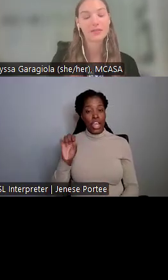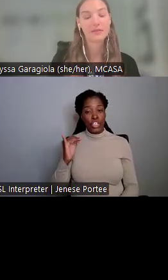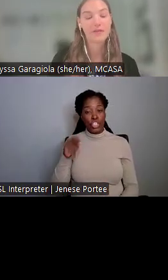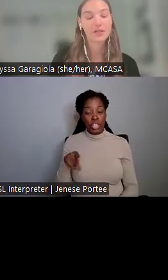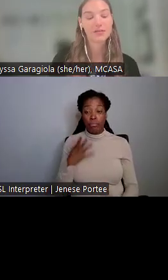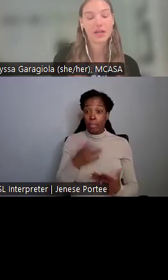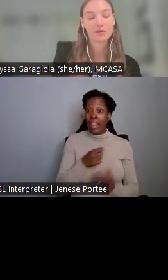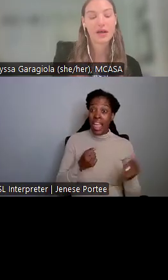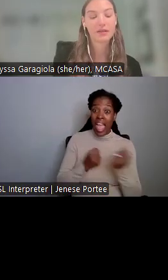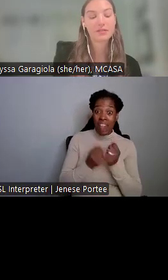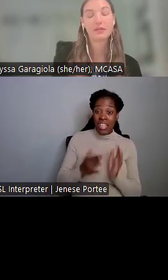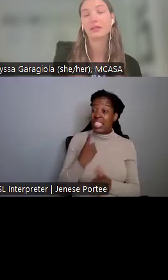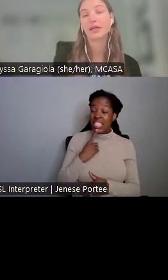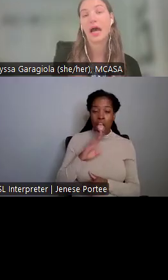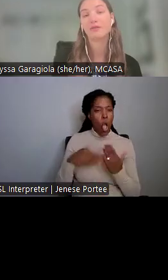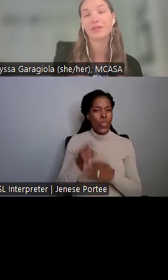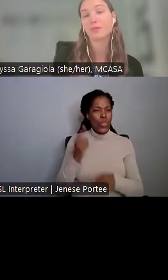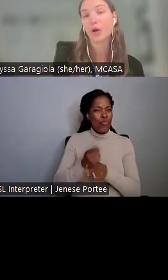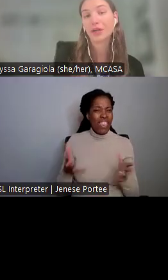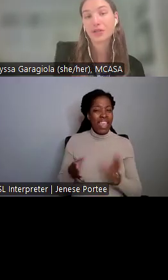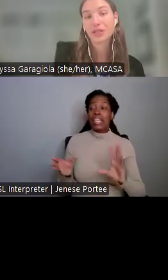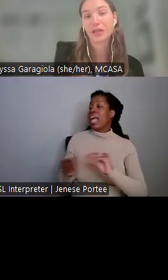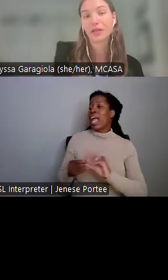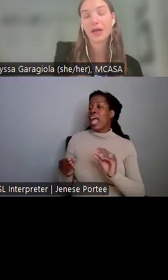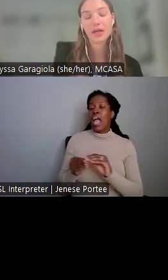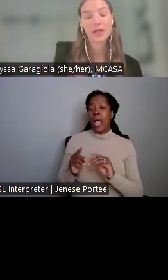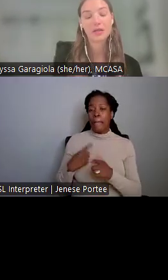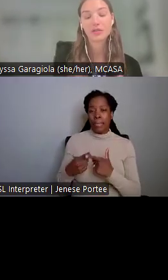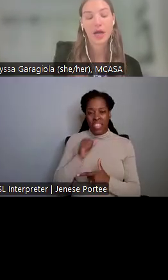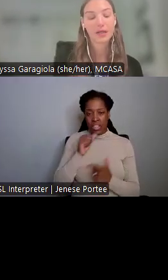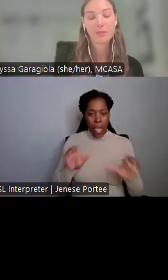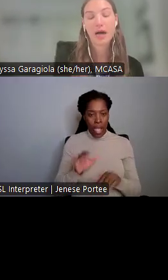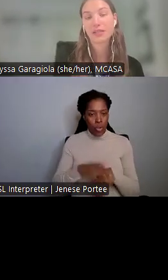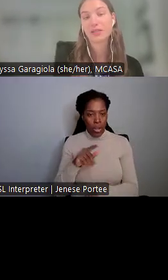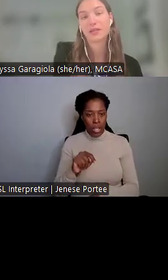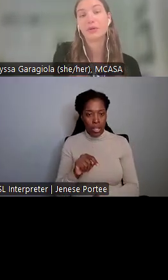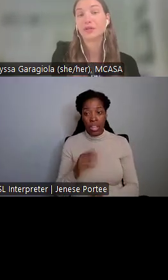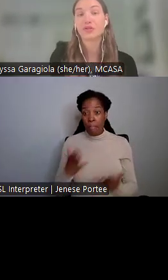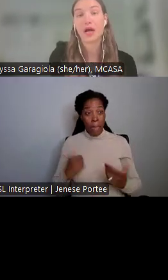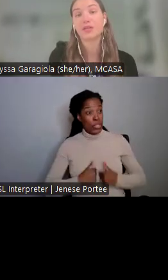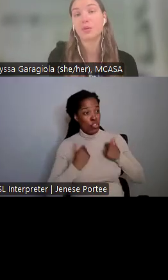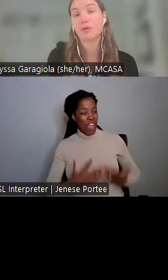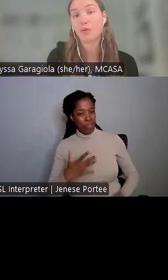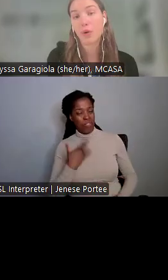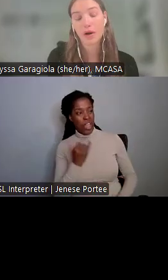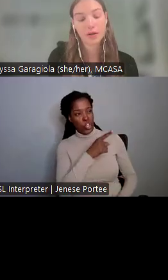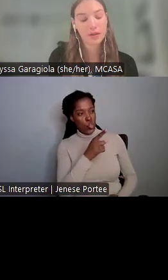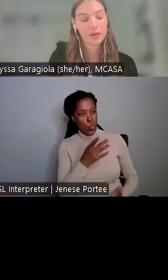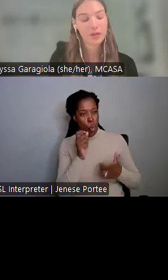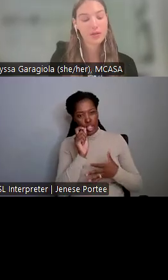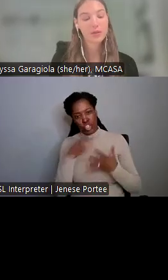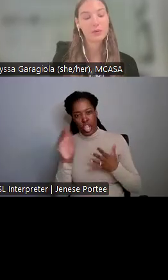that can leave survivors of sexual violence feeling like advocates are more interested in checking boxes than building trust or